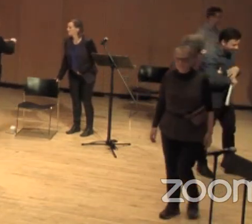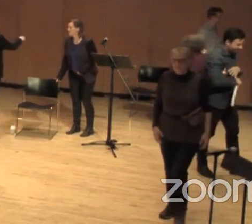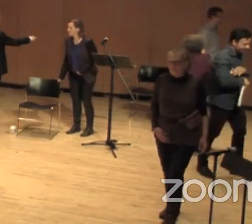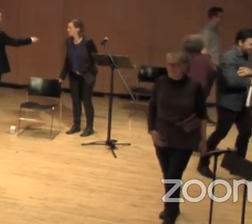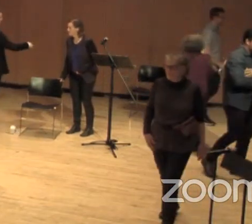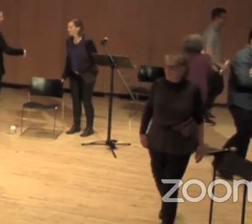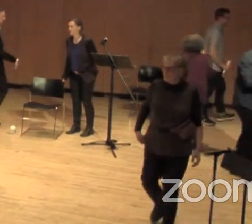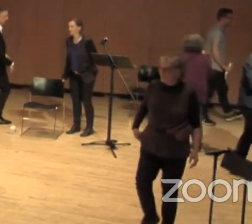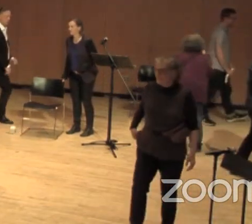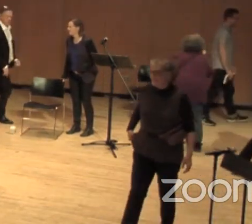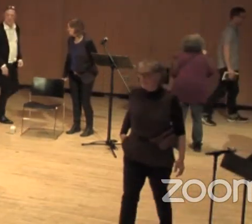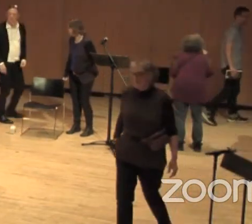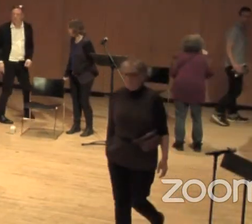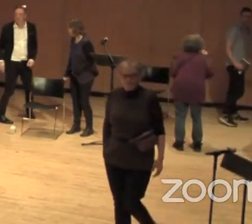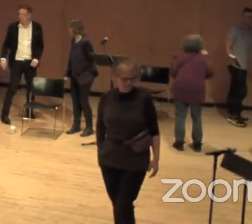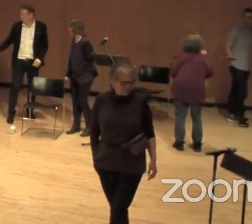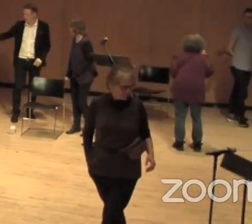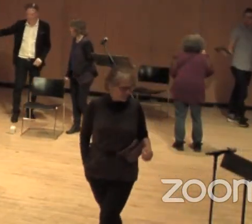e